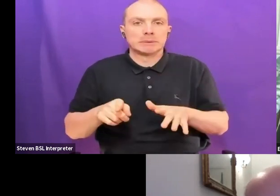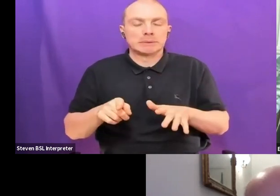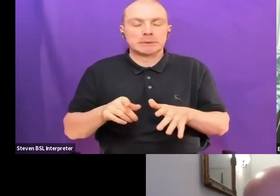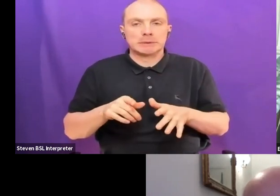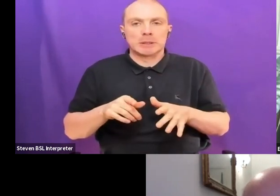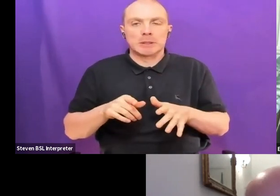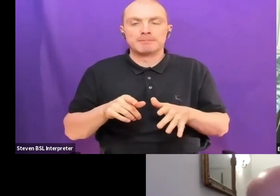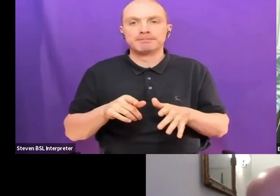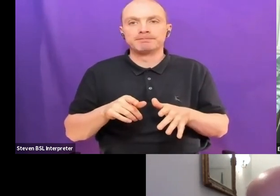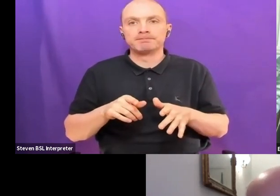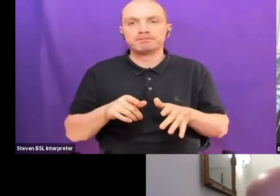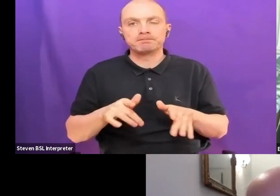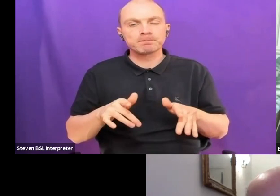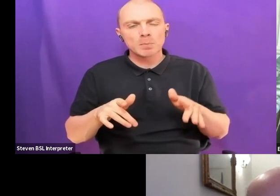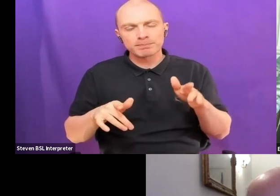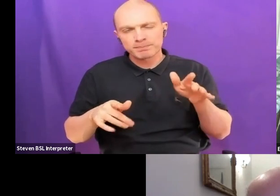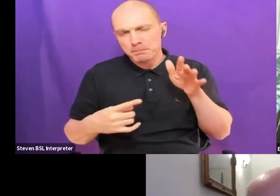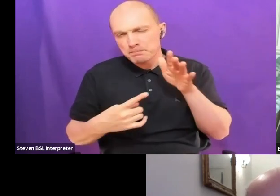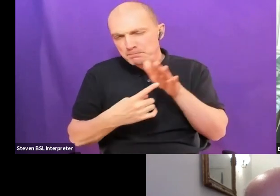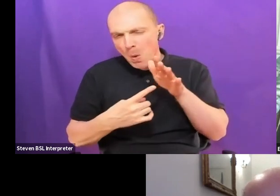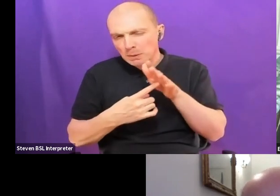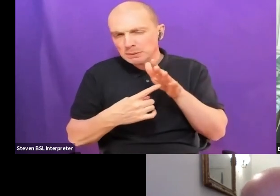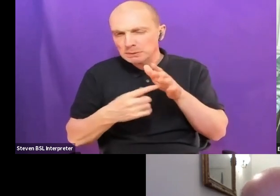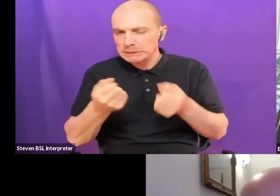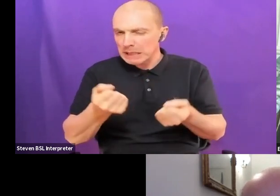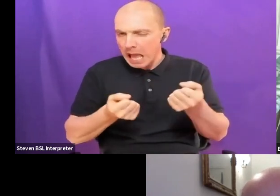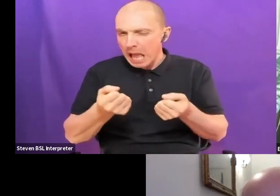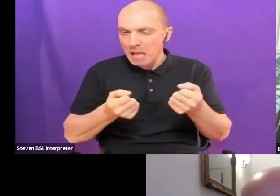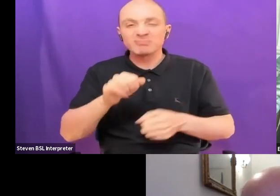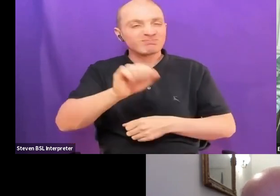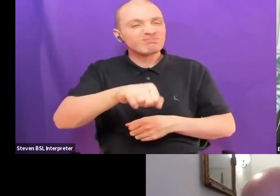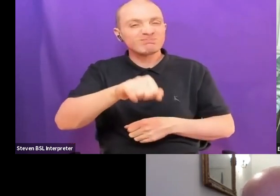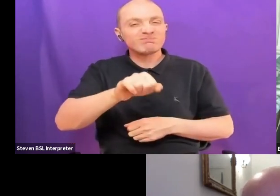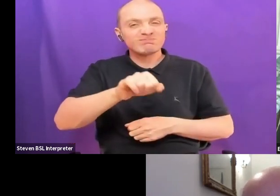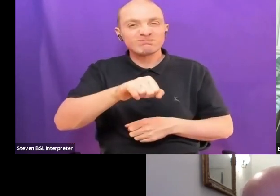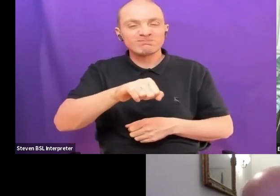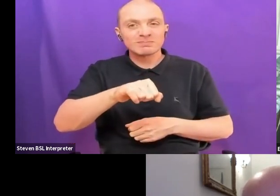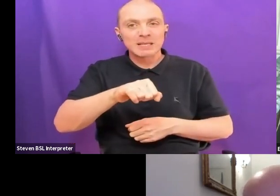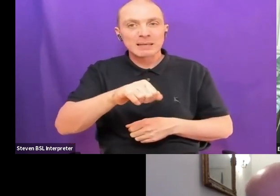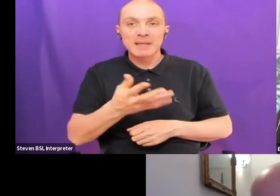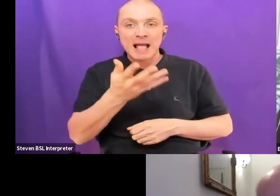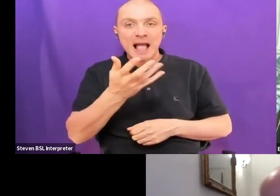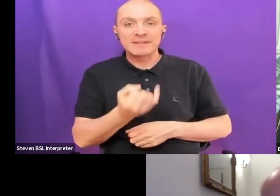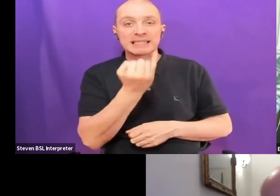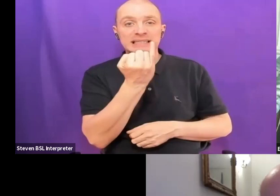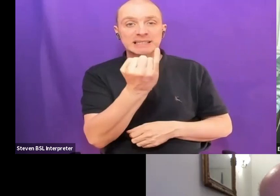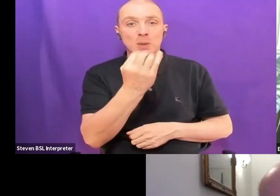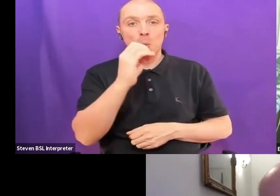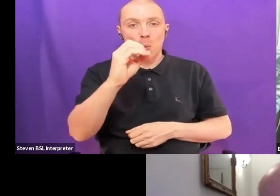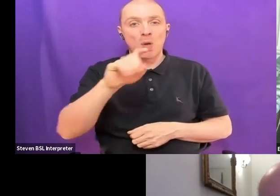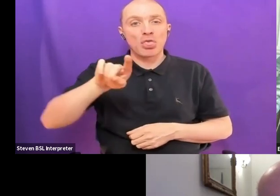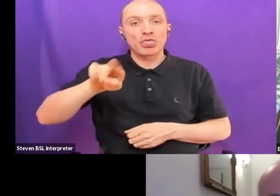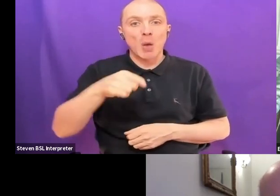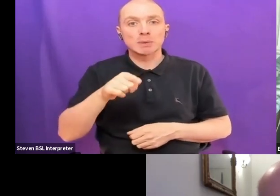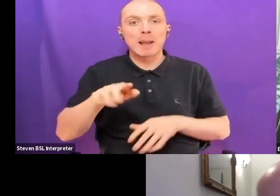is that many people will still need their cars. So there are over 60,000 motability cars in Scotland and